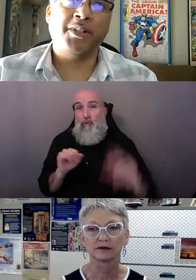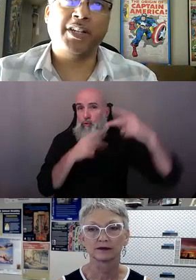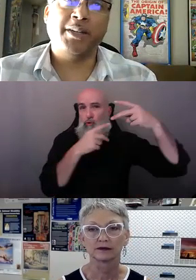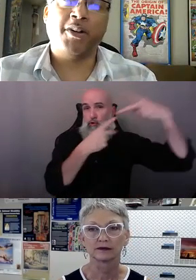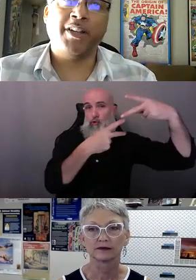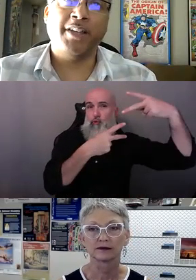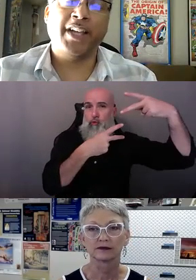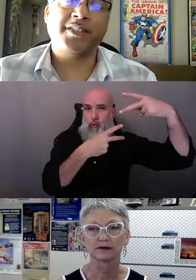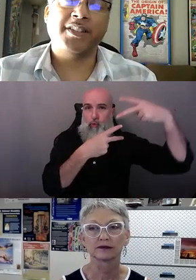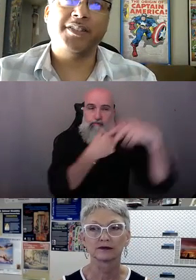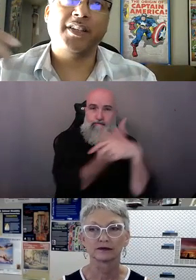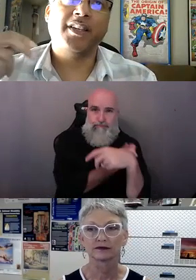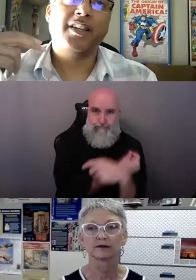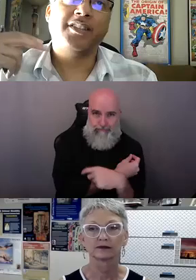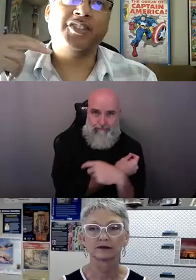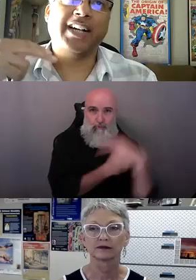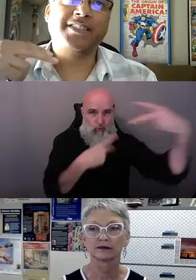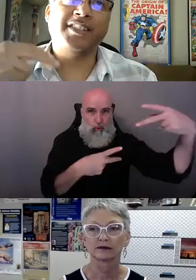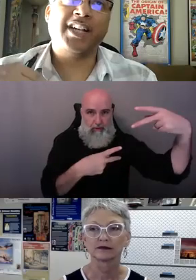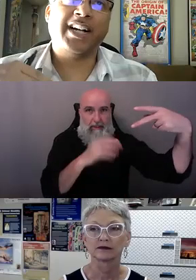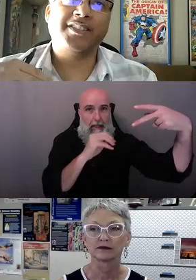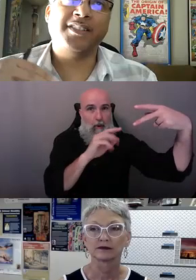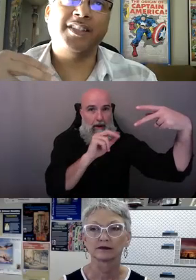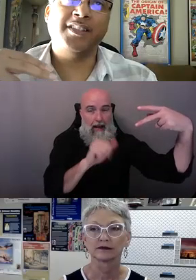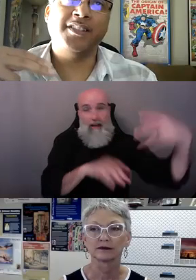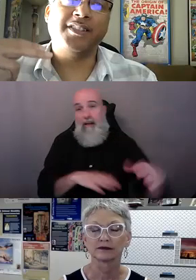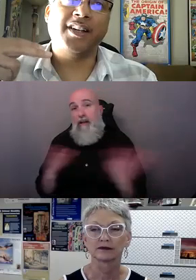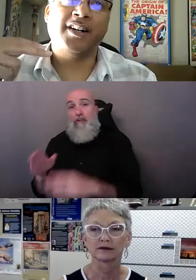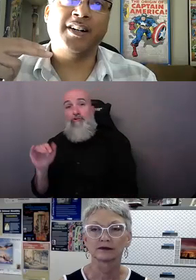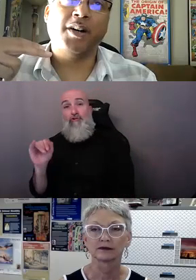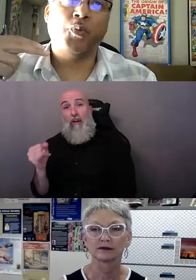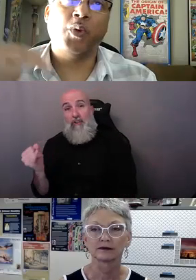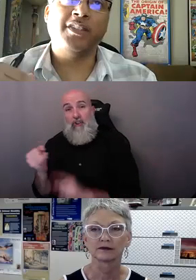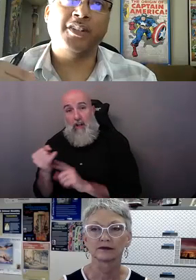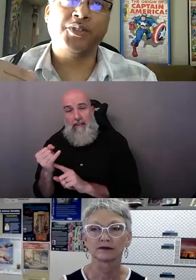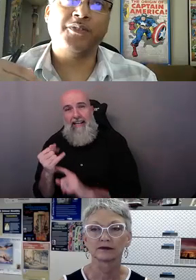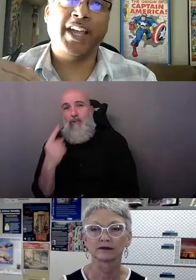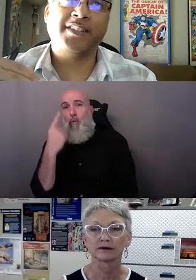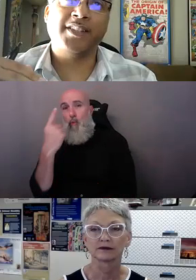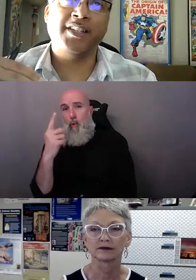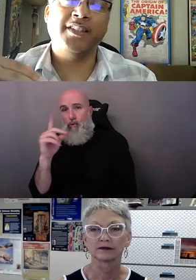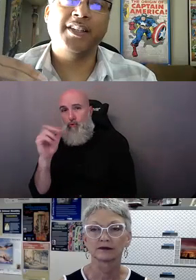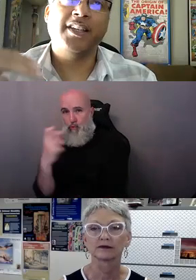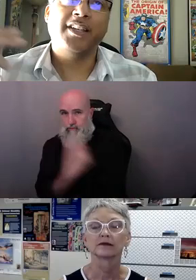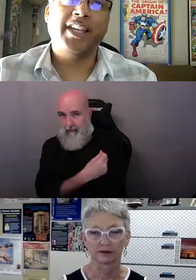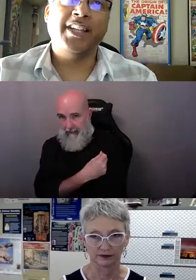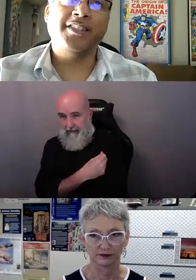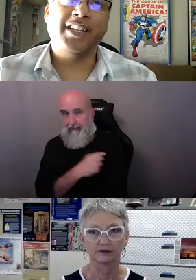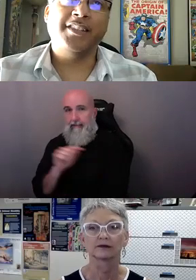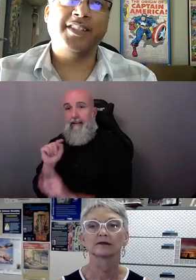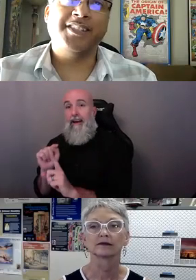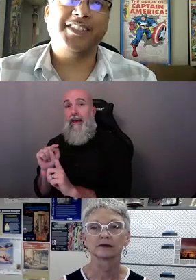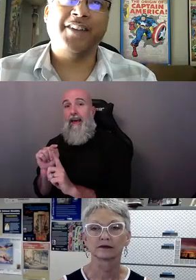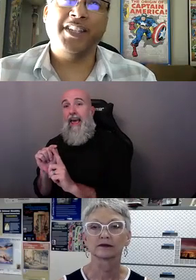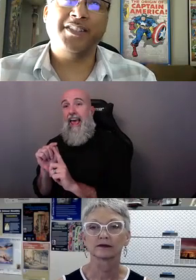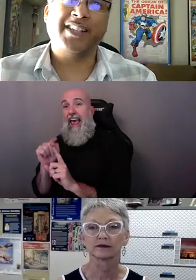2-dose mRNA vaccines. Johnson & Johnson is a 1-dose vaccine, and